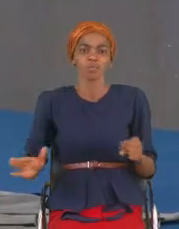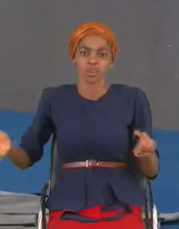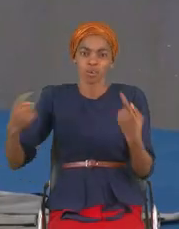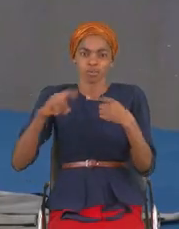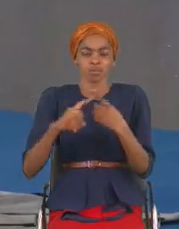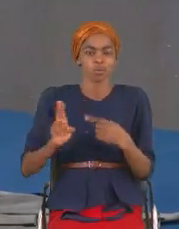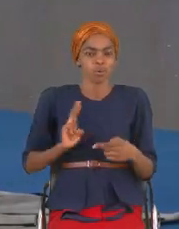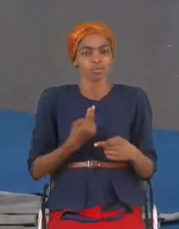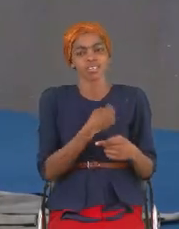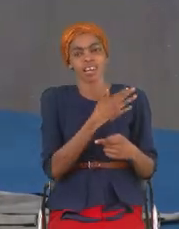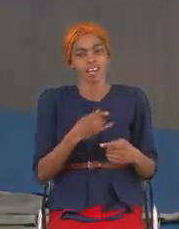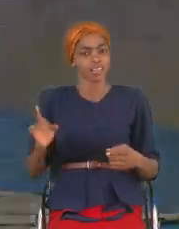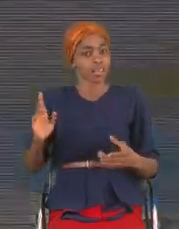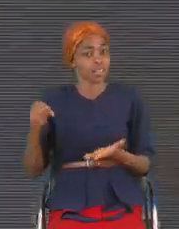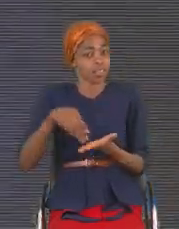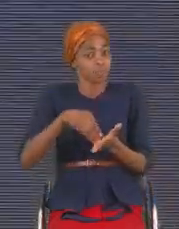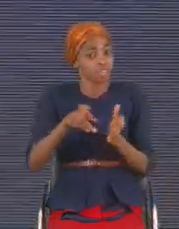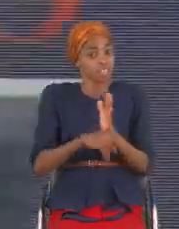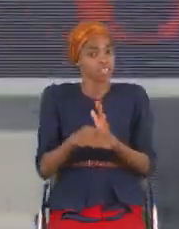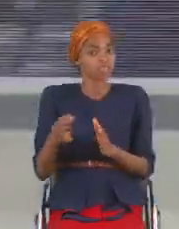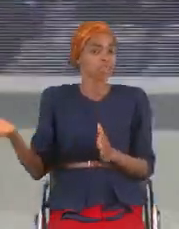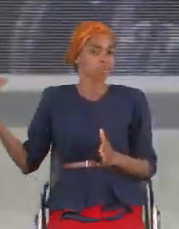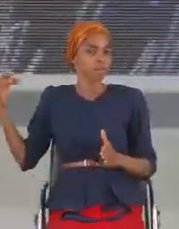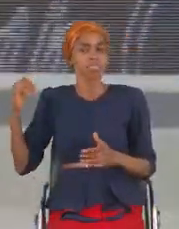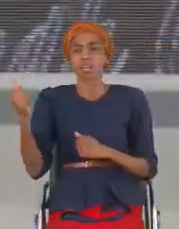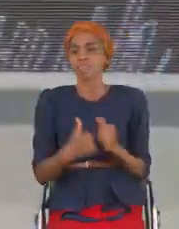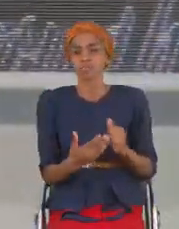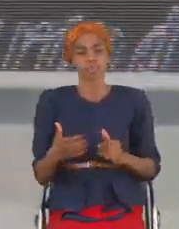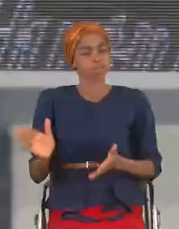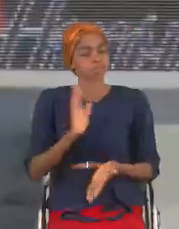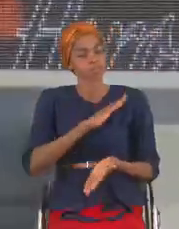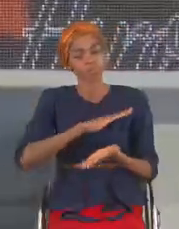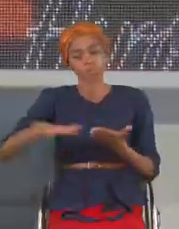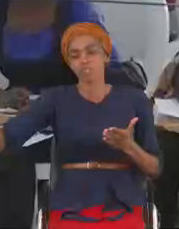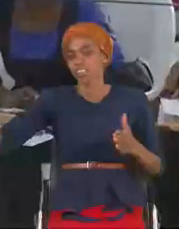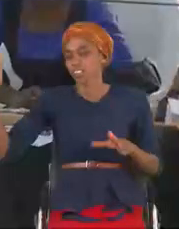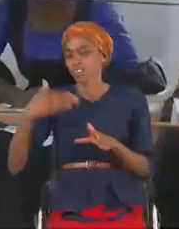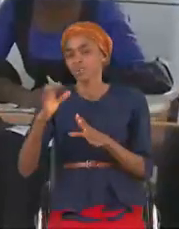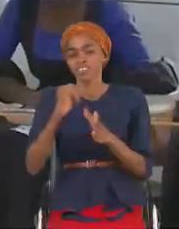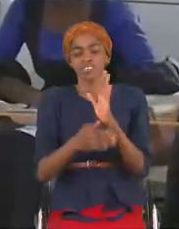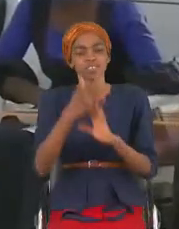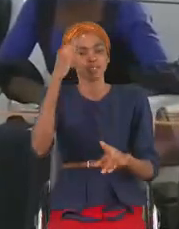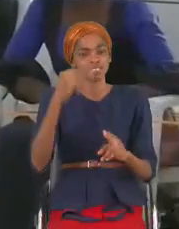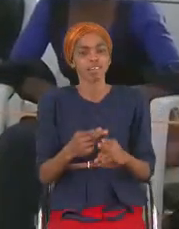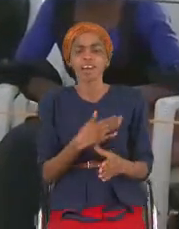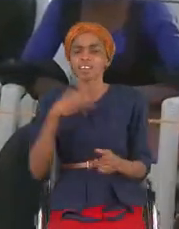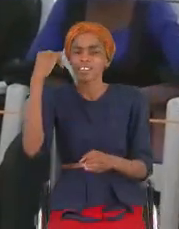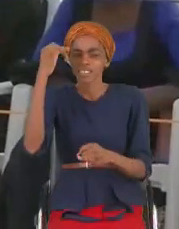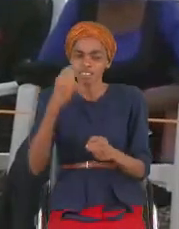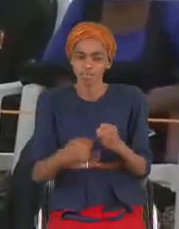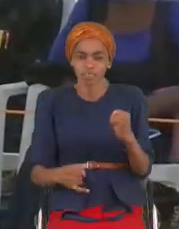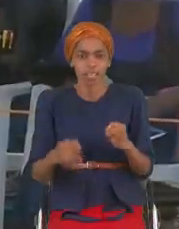us, that the weakness of the past, everything will vanish away. And then finally, he